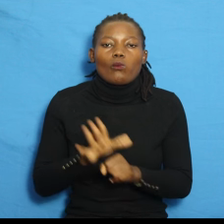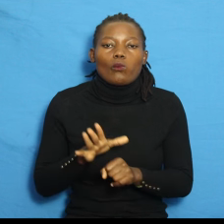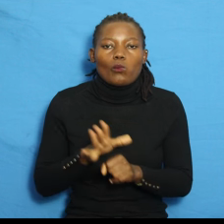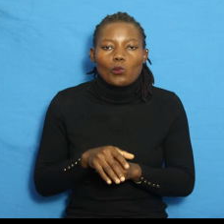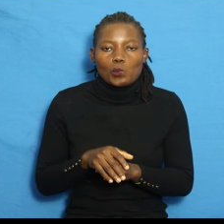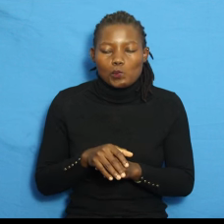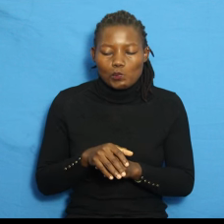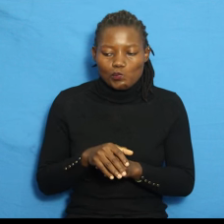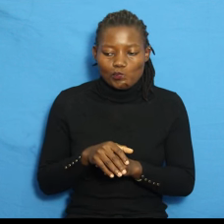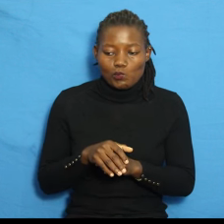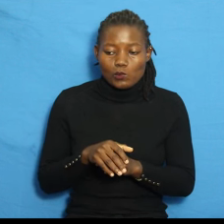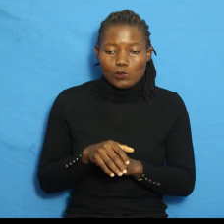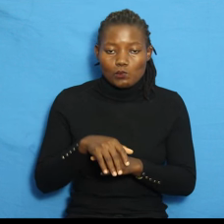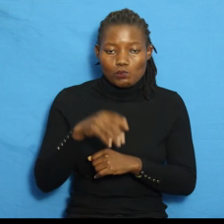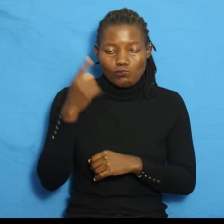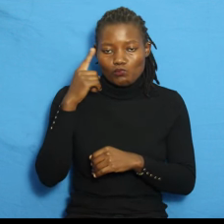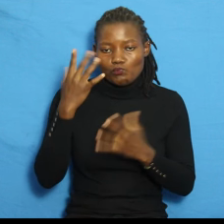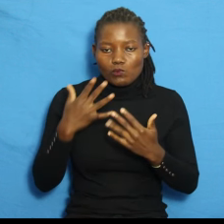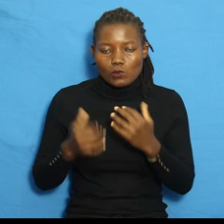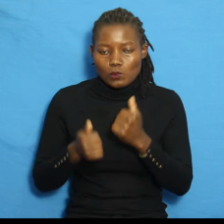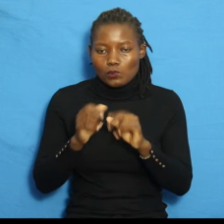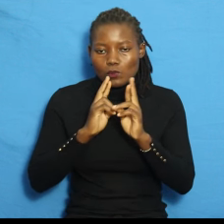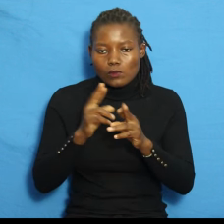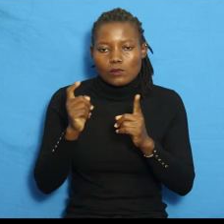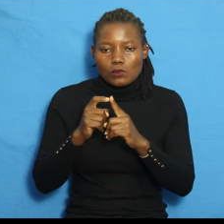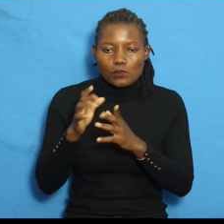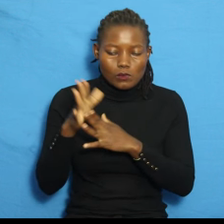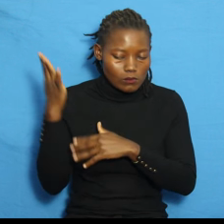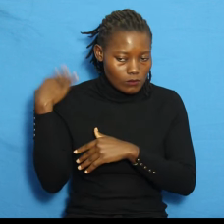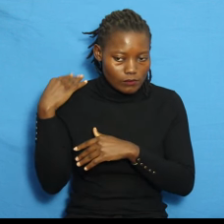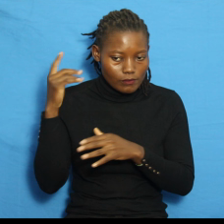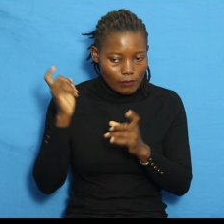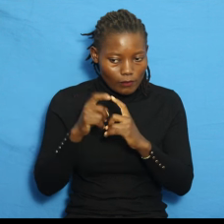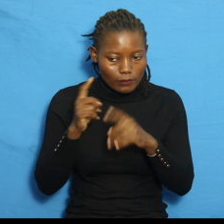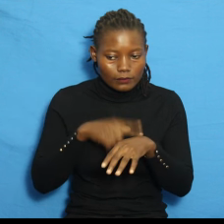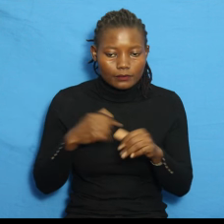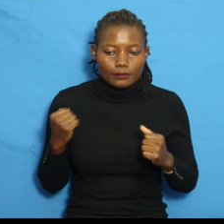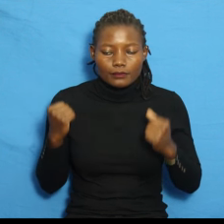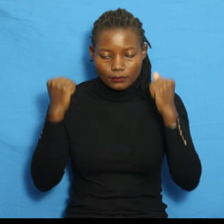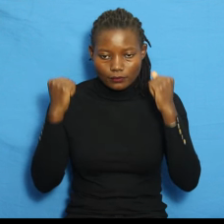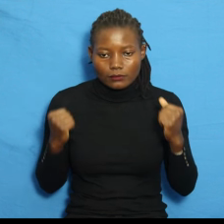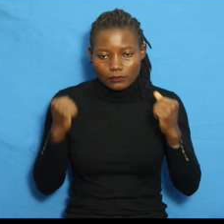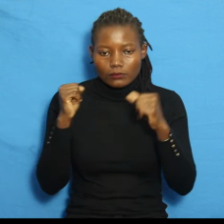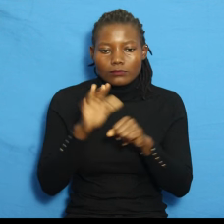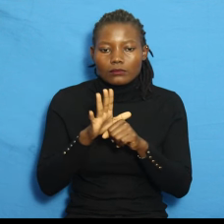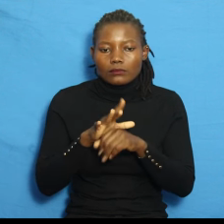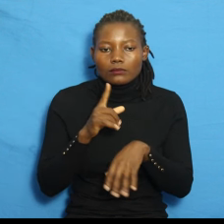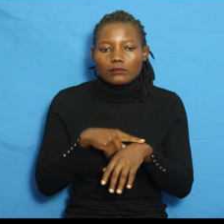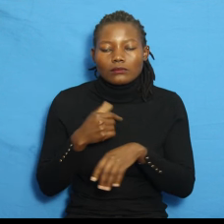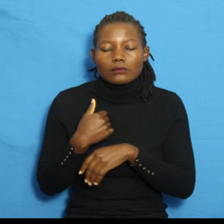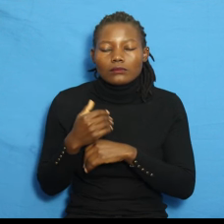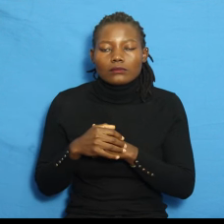causes of the back pain when we are training, for example, in the gym, a lot of times you've got